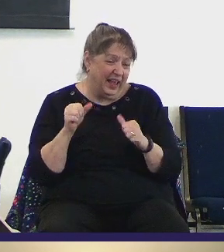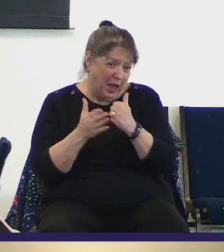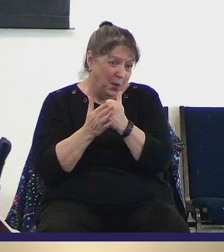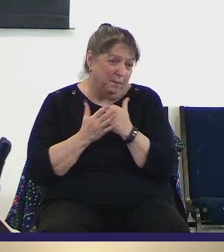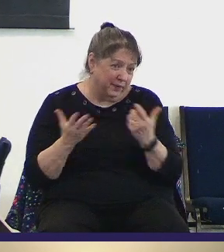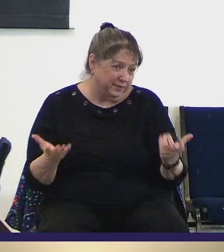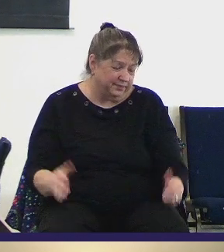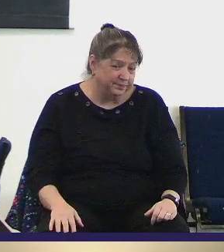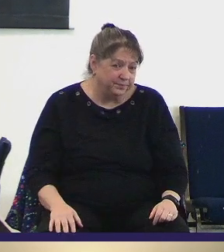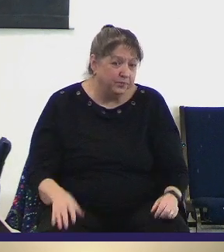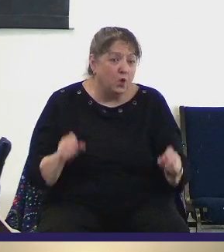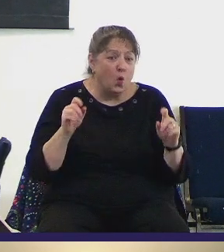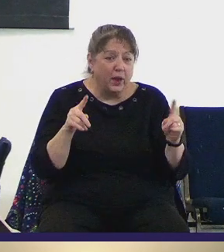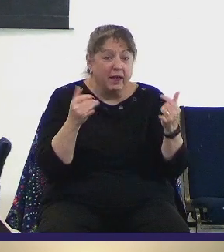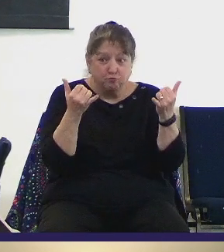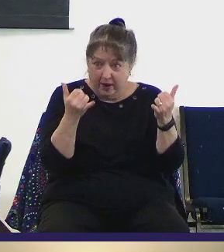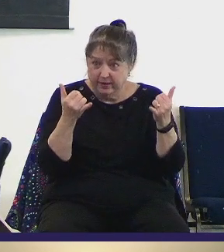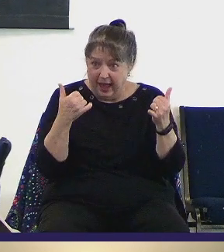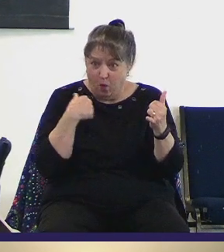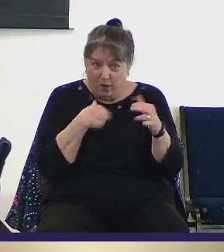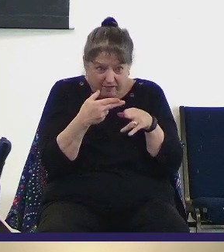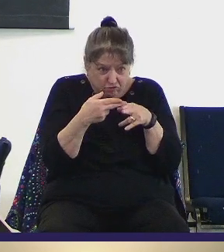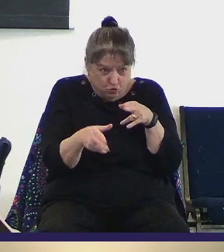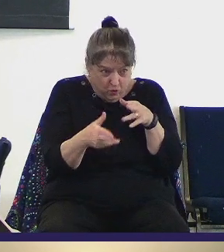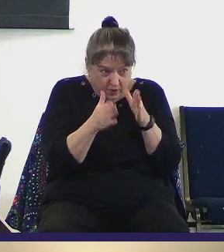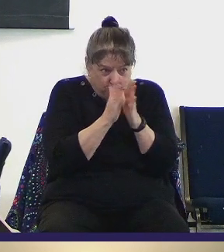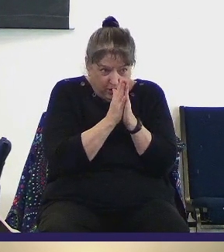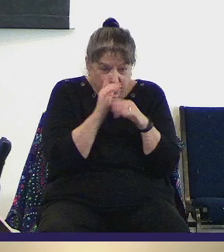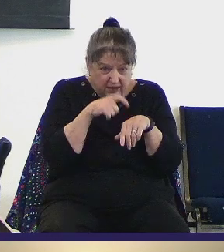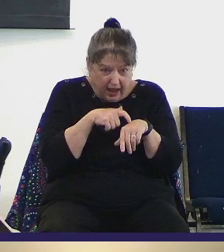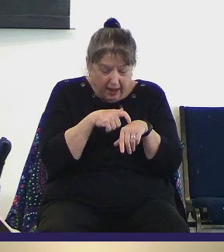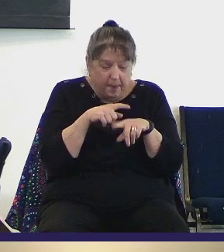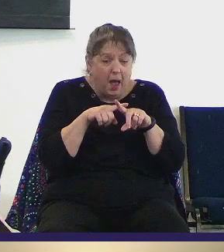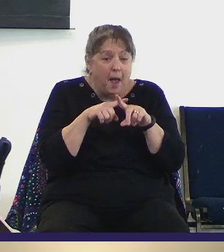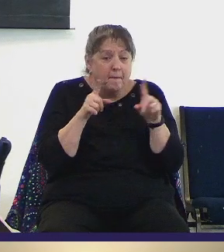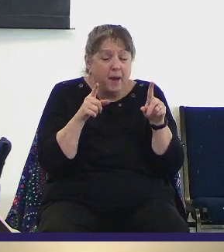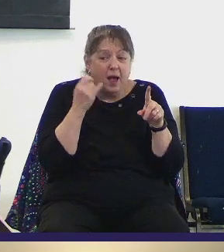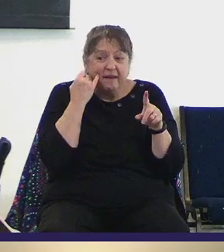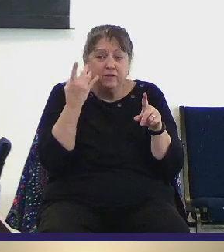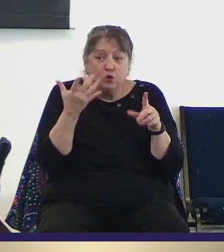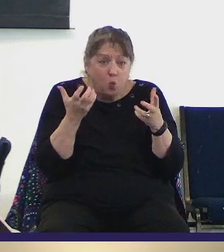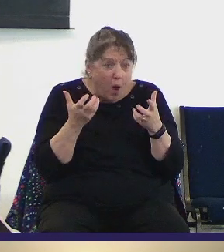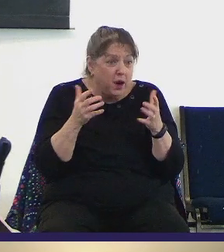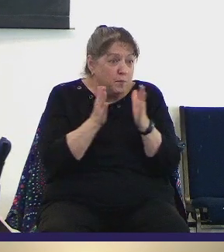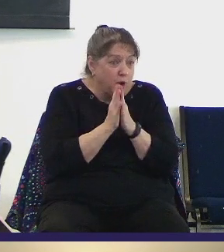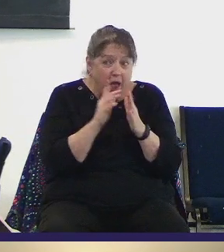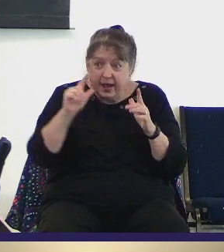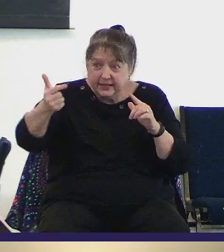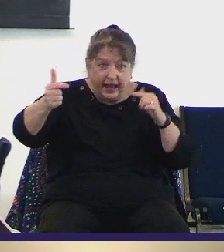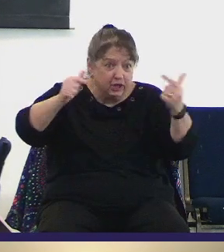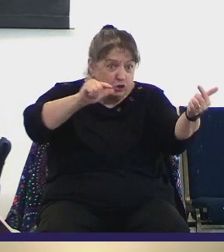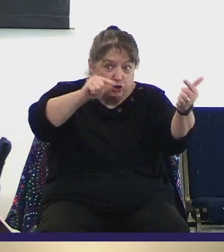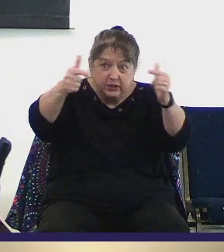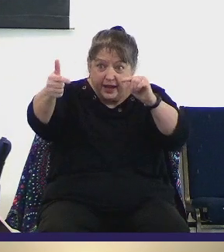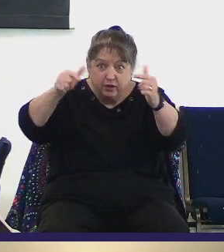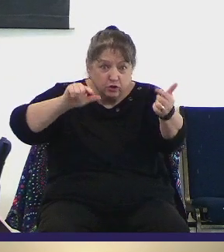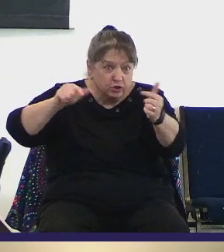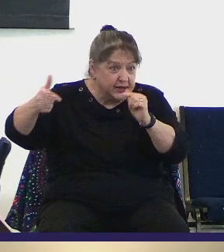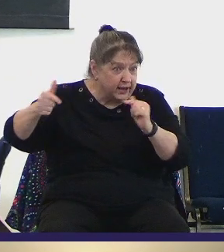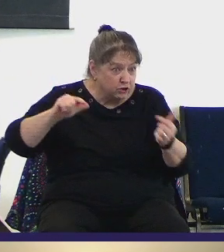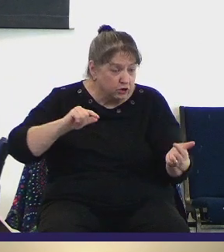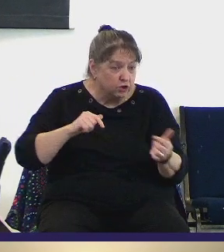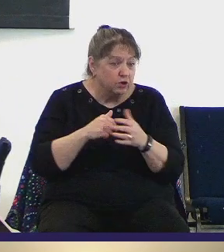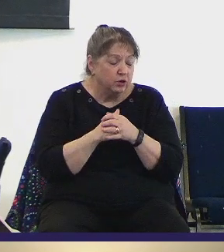moment, just bow your heads and take a moment to pray about any of those things I mentioned, and God-initiated spiritual design, conviction for something more,